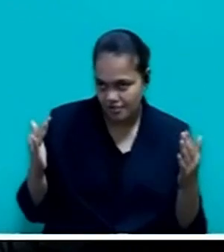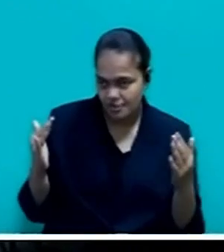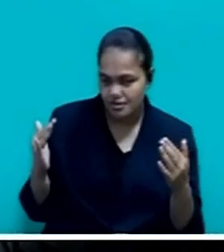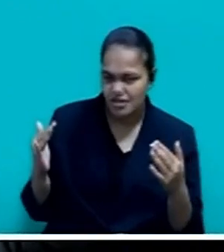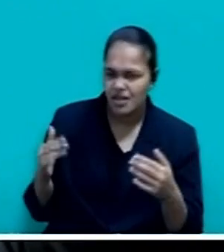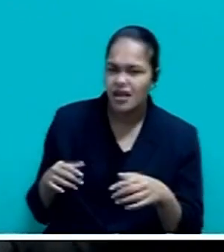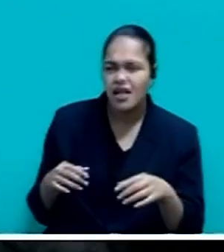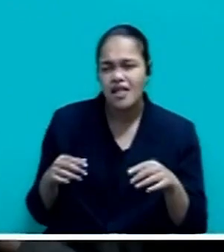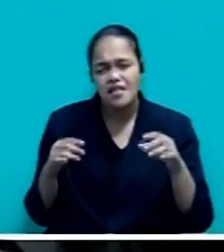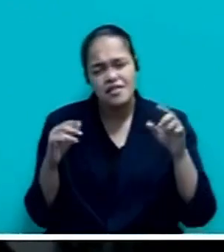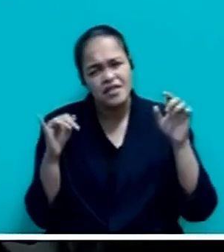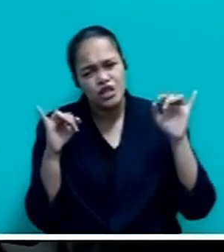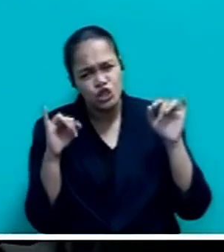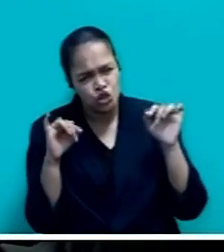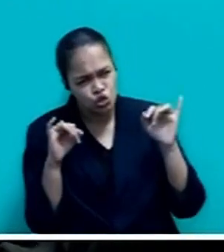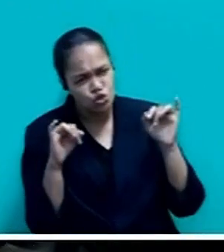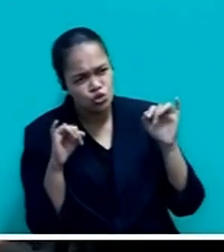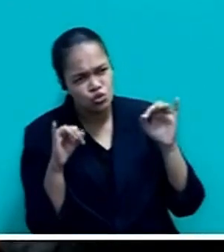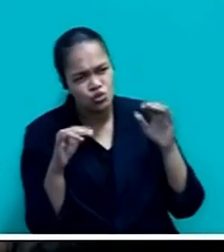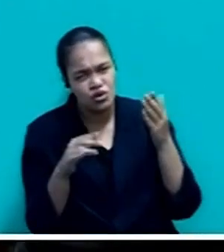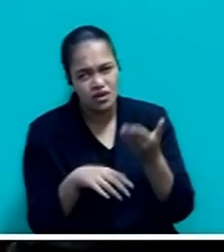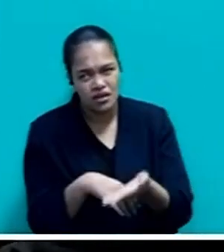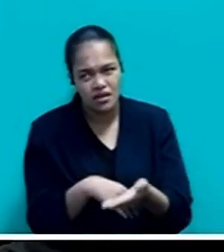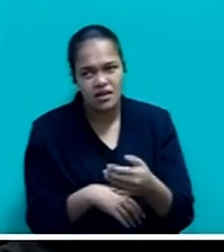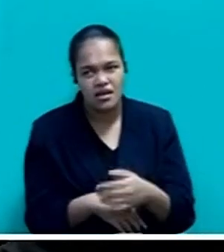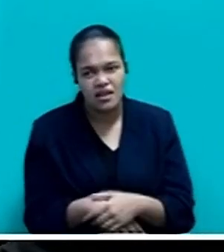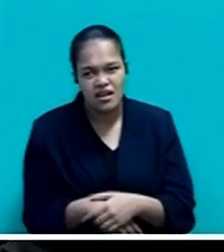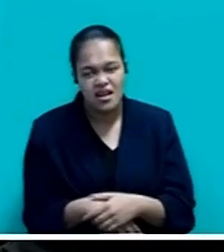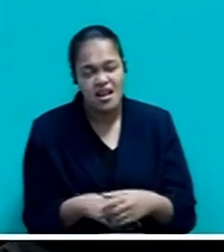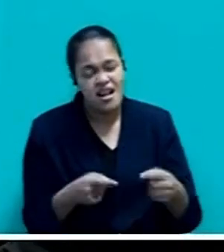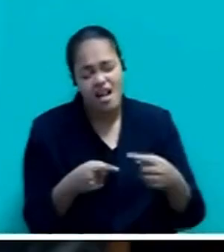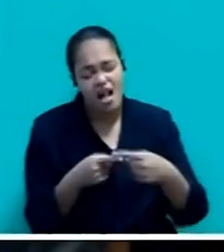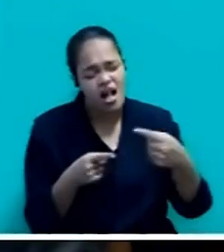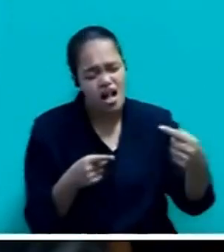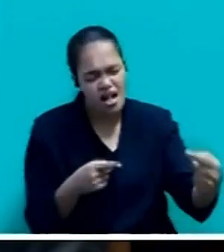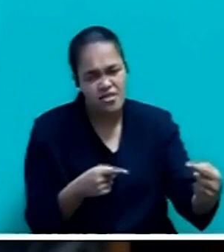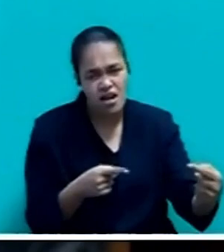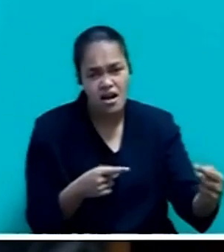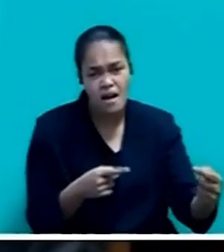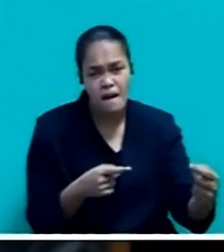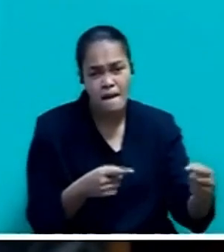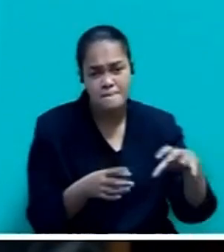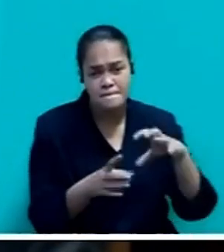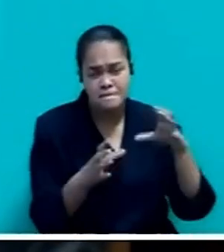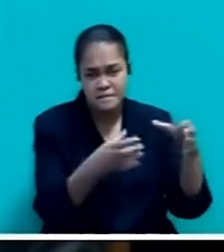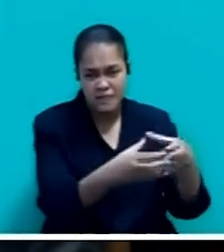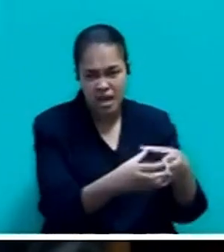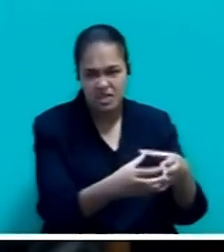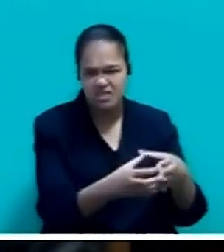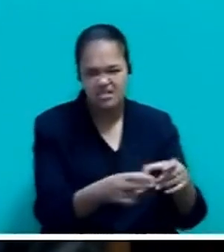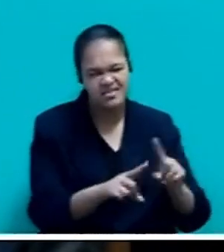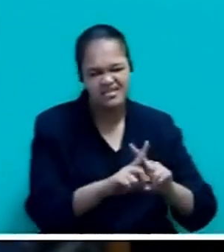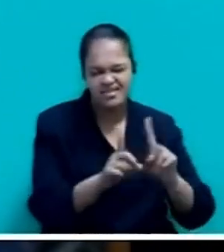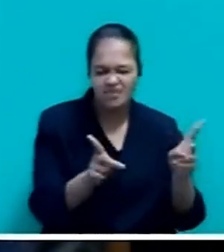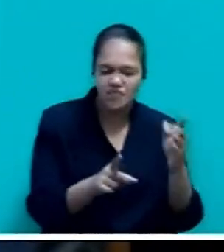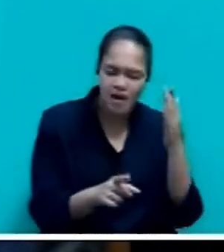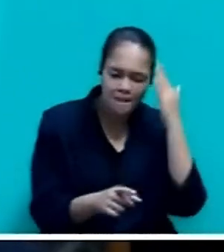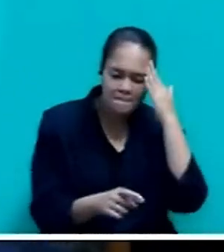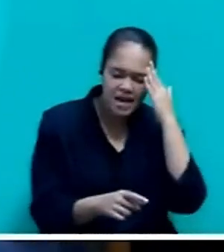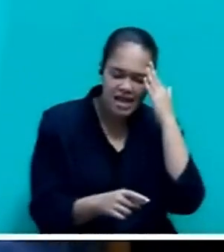issue here is the other party, they have a fixed mindset. You have a fixed mindset. They can, after